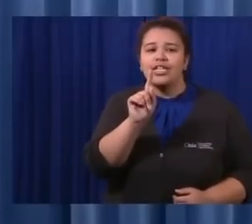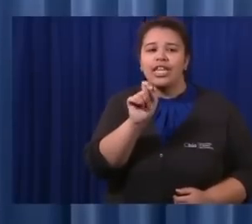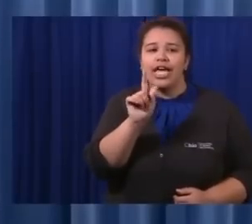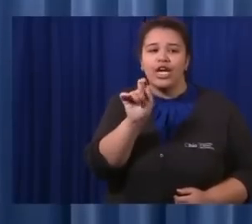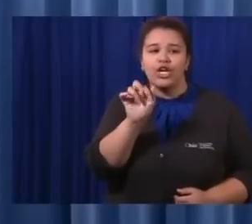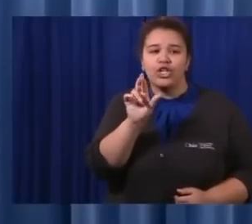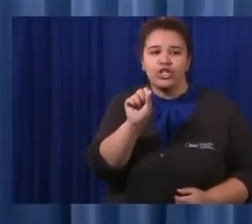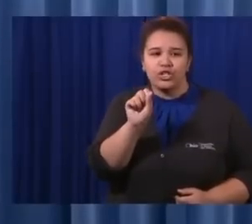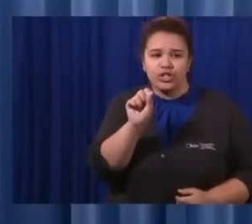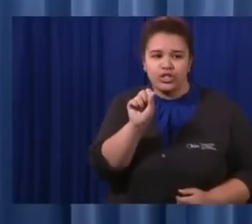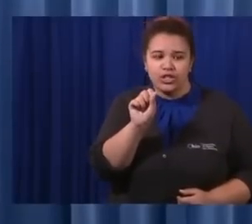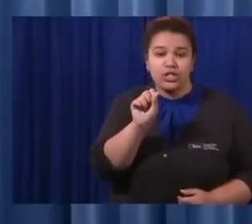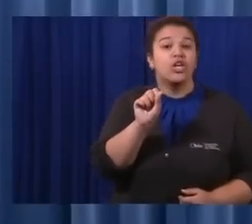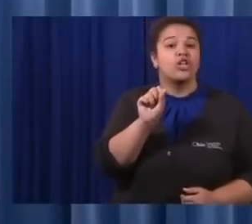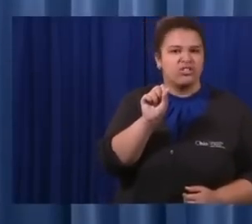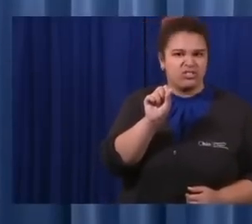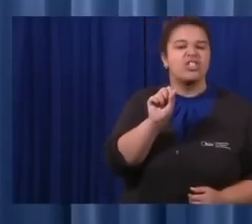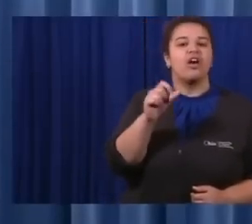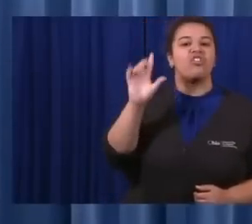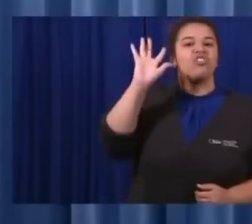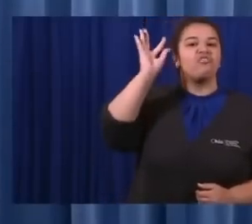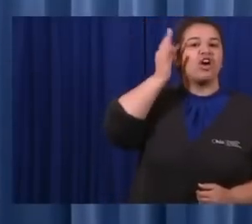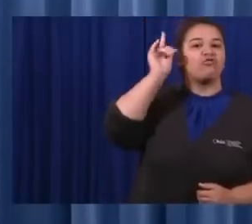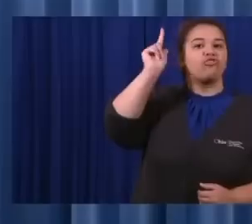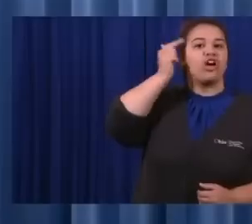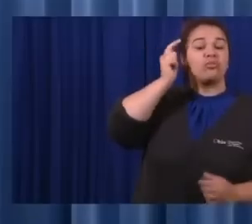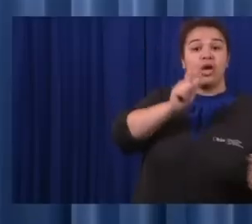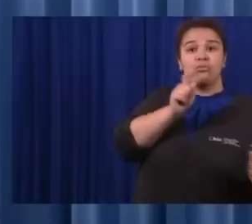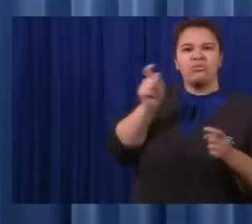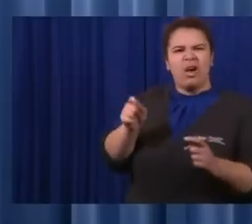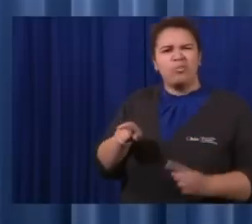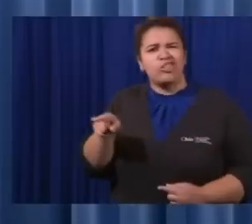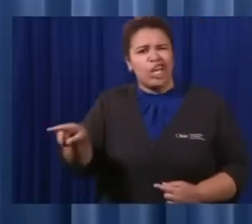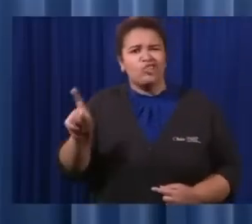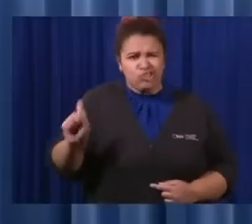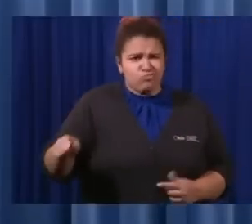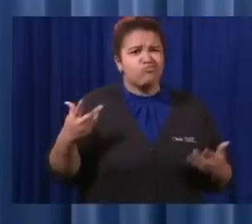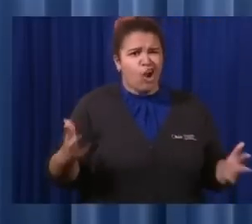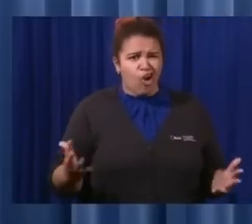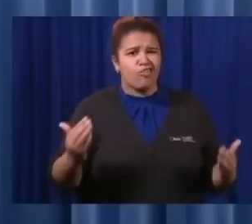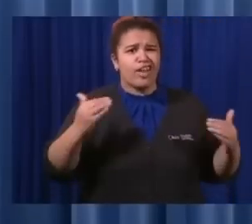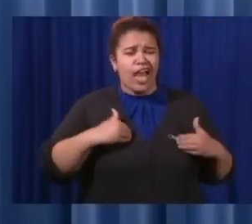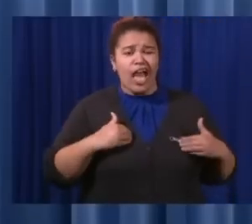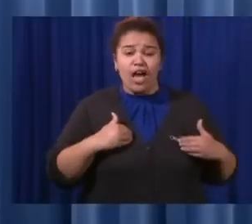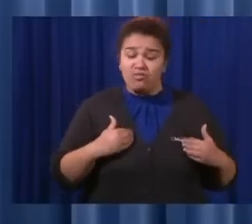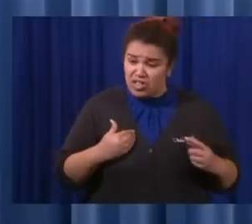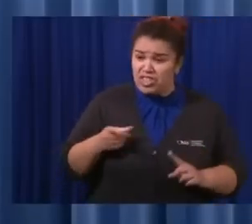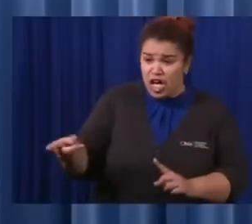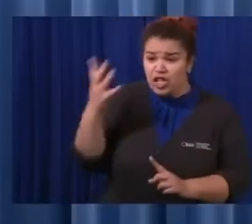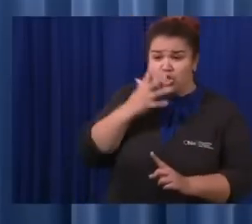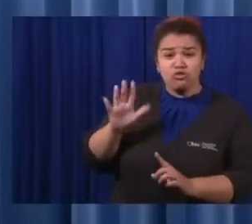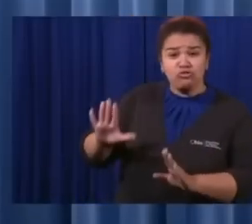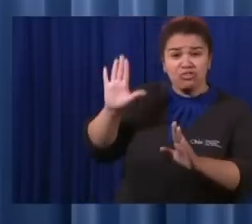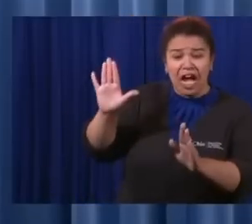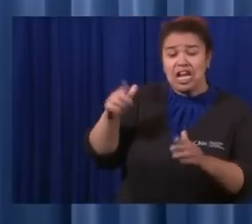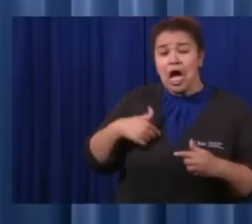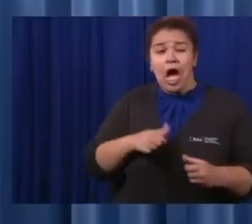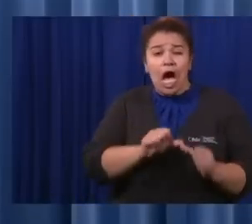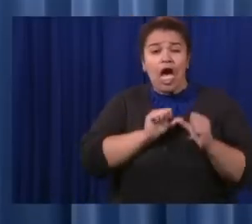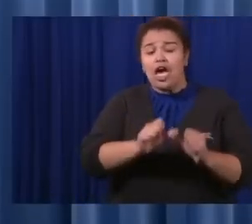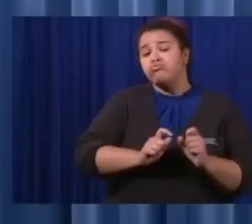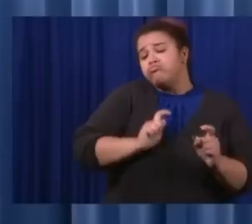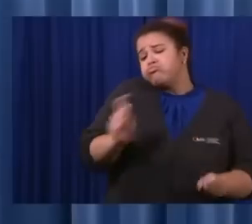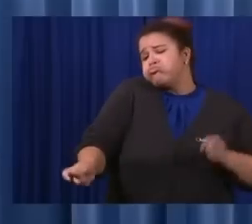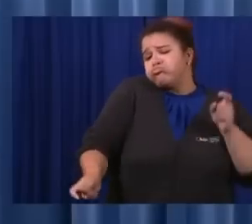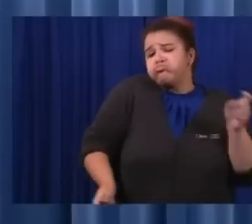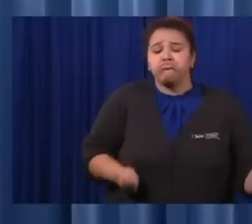have had in their own stockpiles. So they look great, and I just keep rolling along, doing great things and